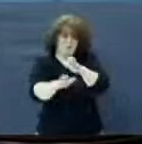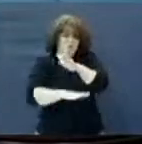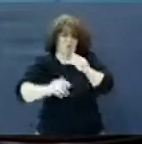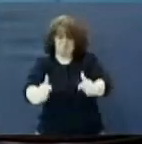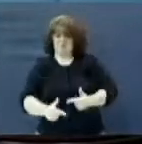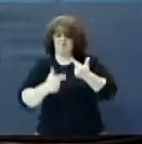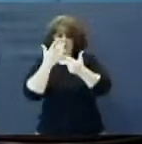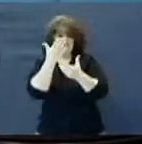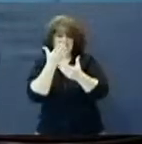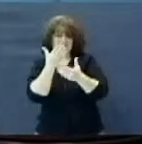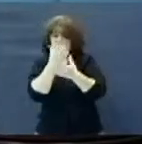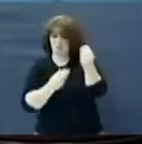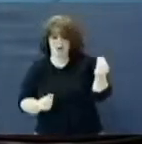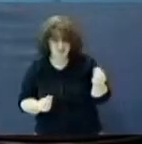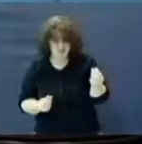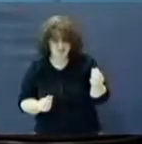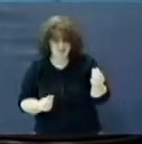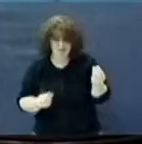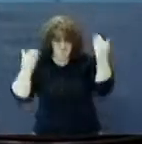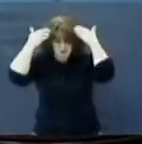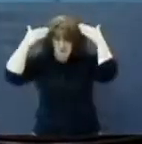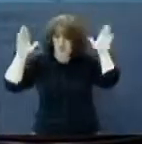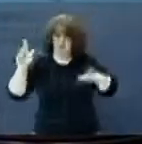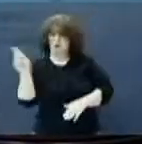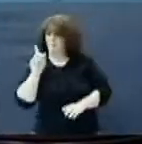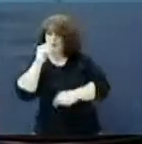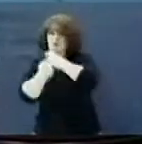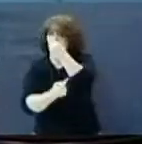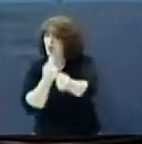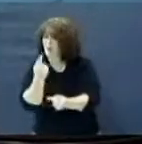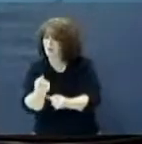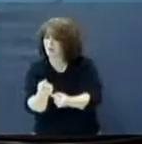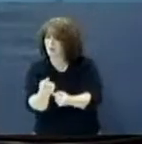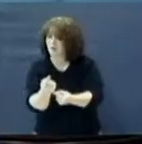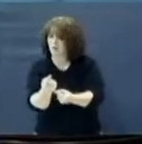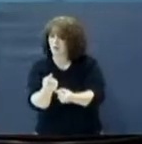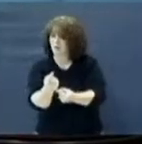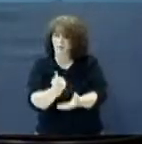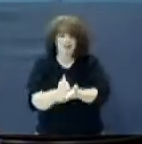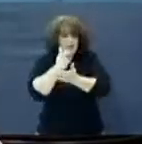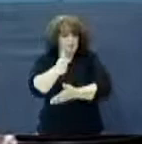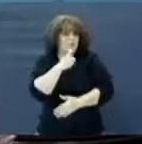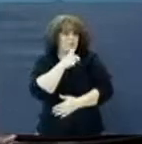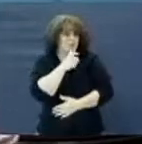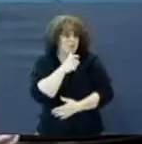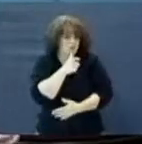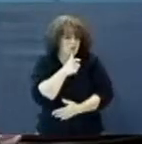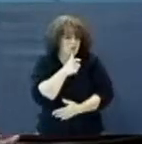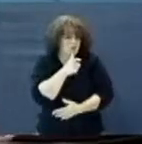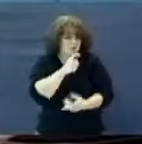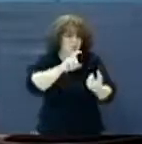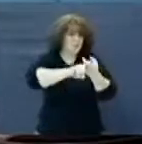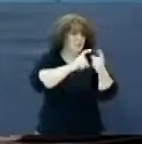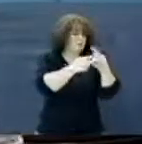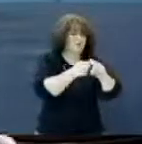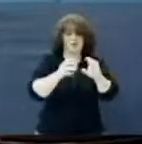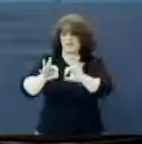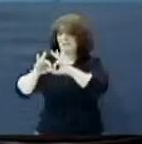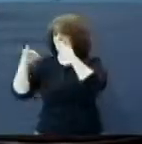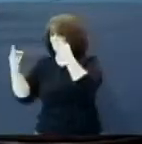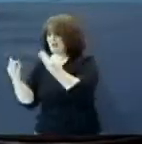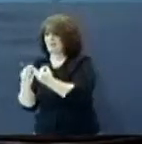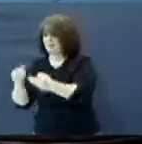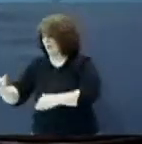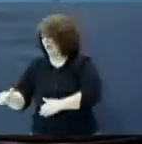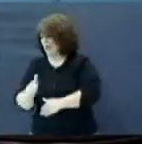turn? Who's going to help you when friends, family, and other resources